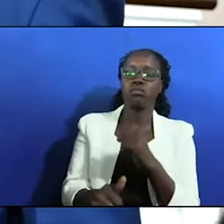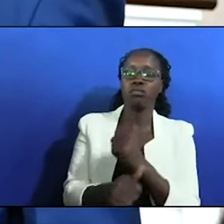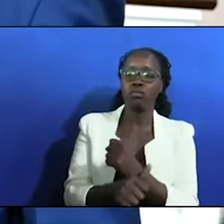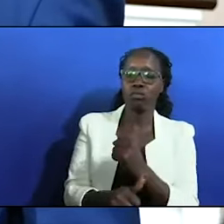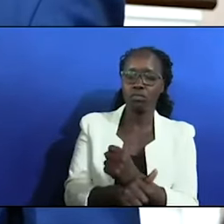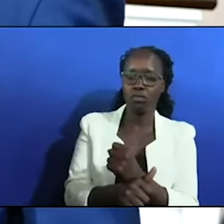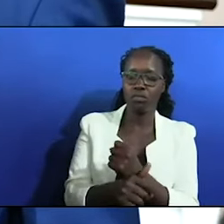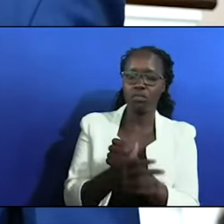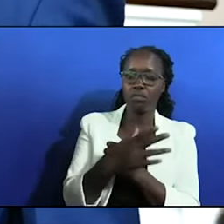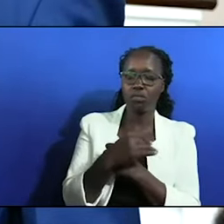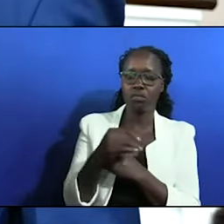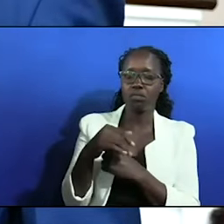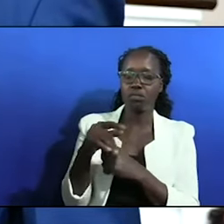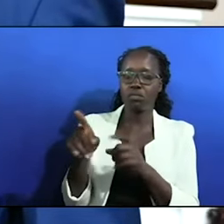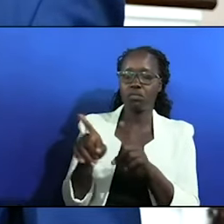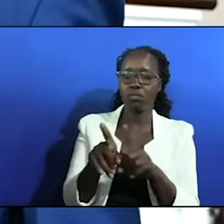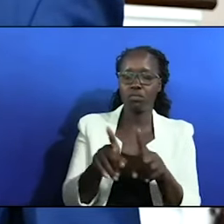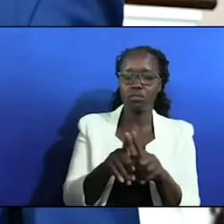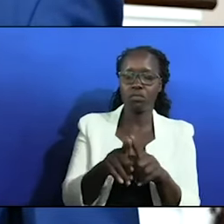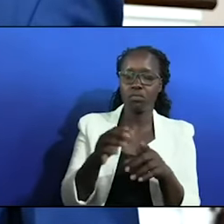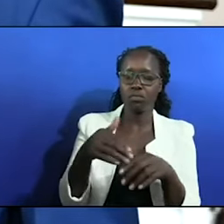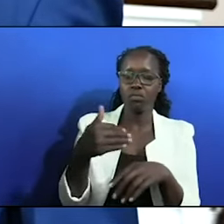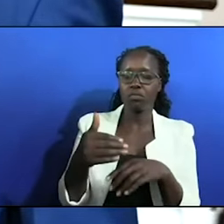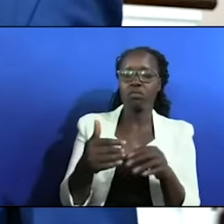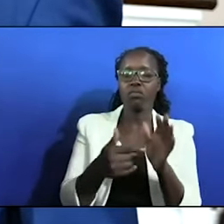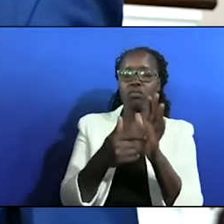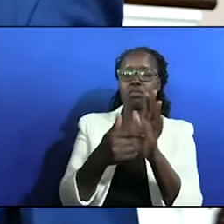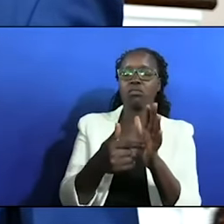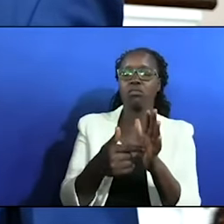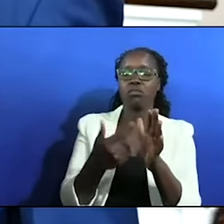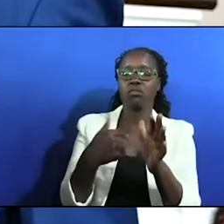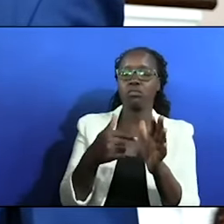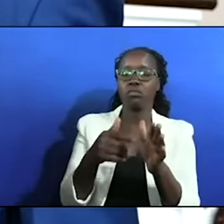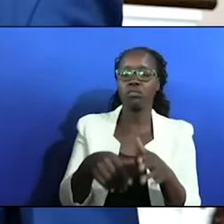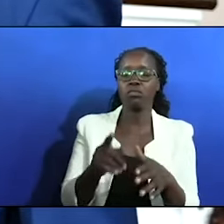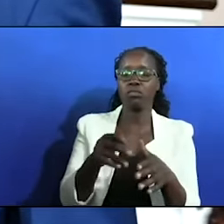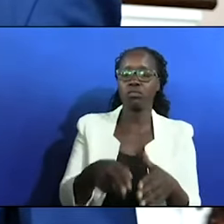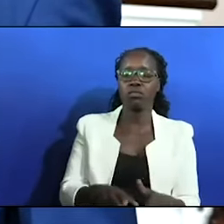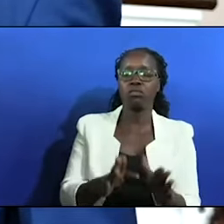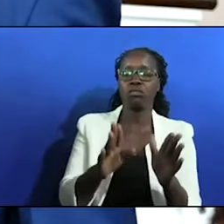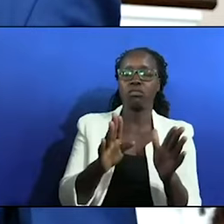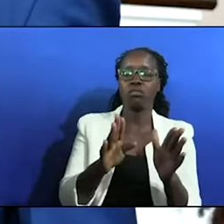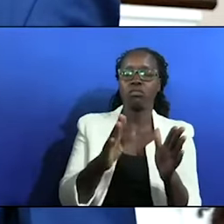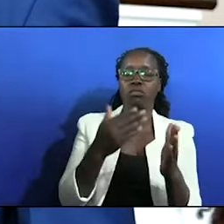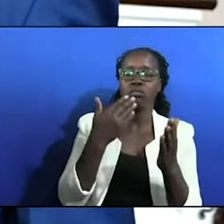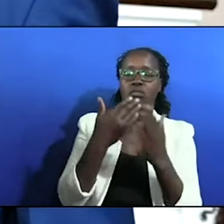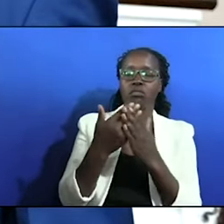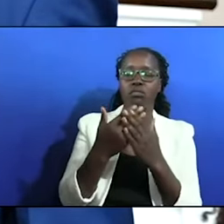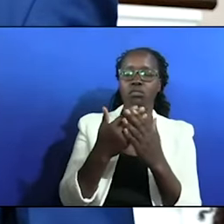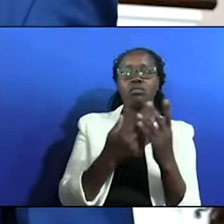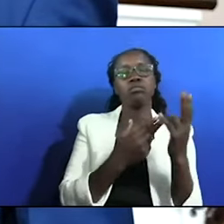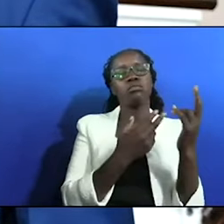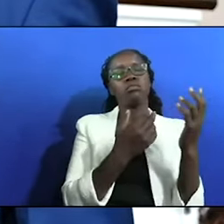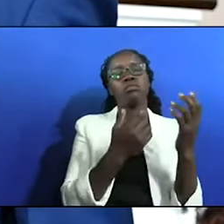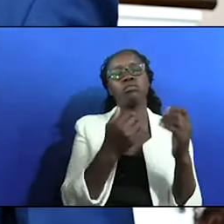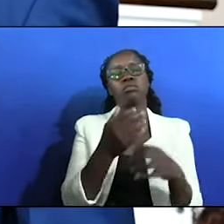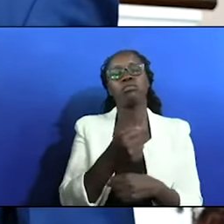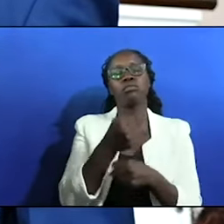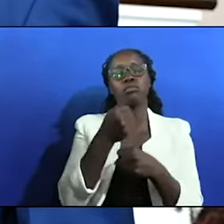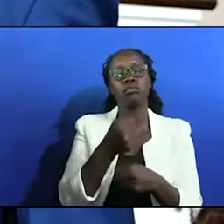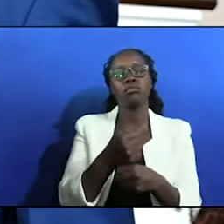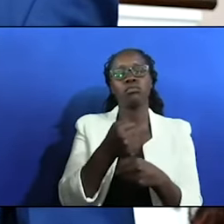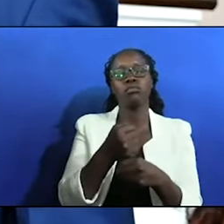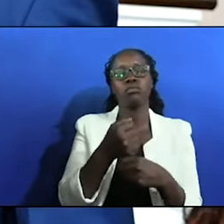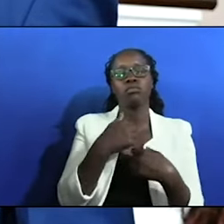danger, and always God to show us the right way to follow, and that's through the cross. We thank you for the hope, for the trust